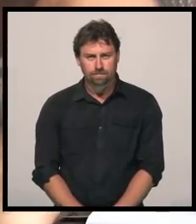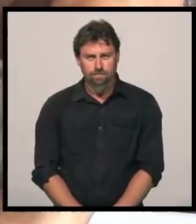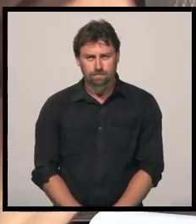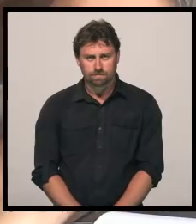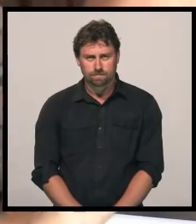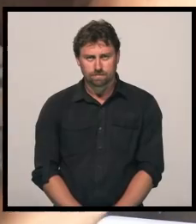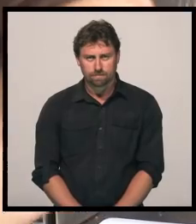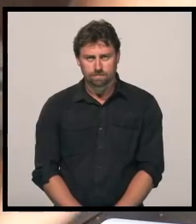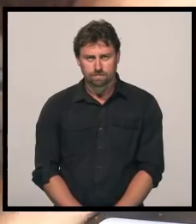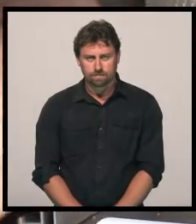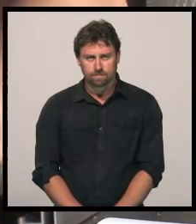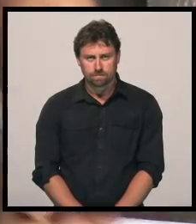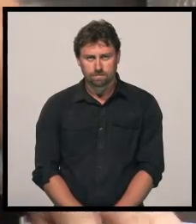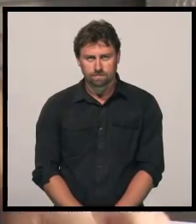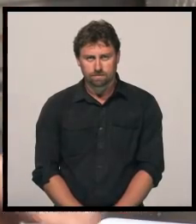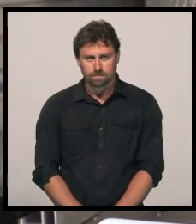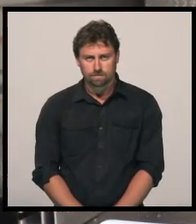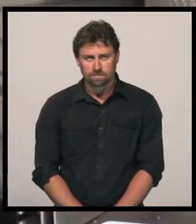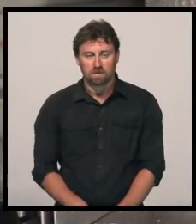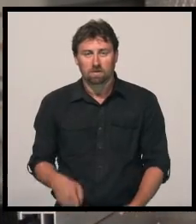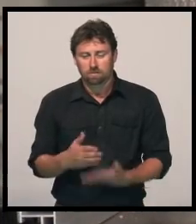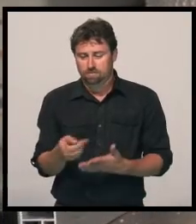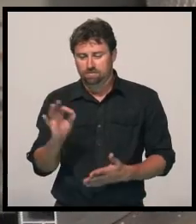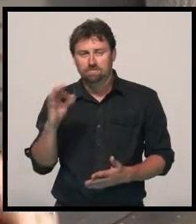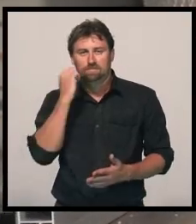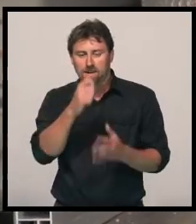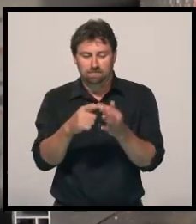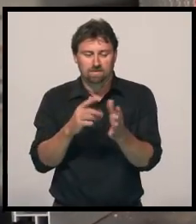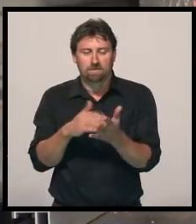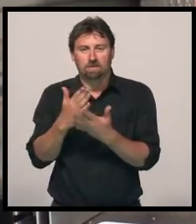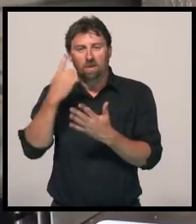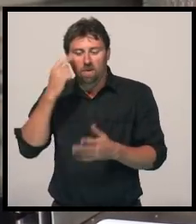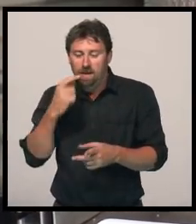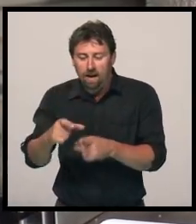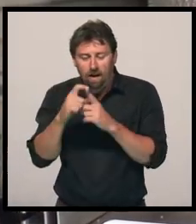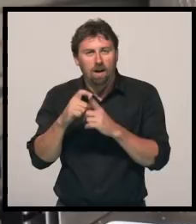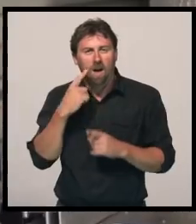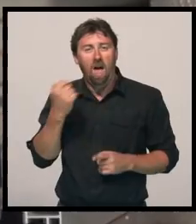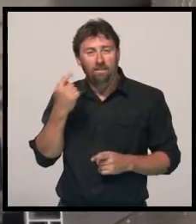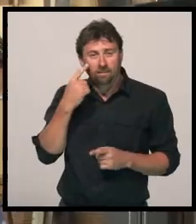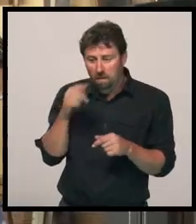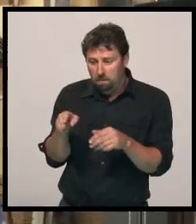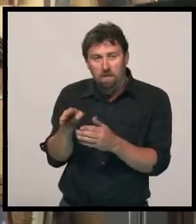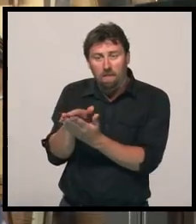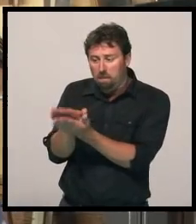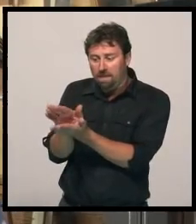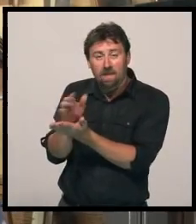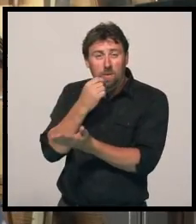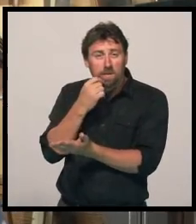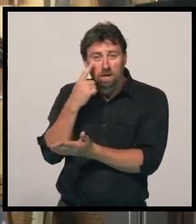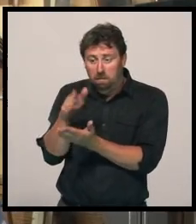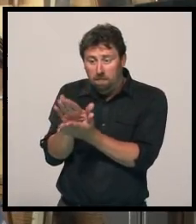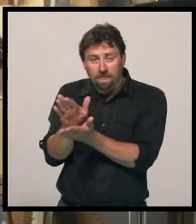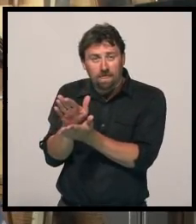Actually, this bit's making a bit of a liar out of me. But it is still curling up a little bit of the edges. So, if that's the